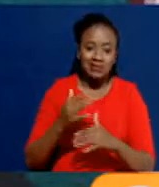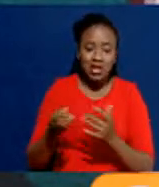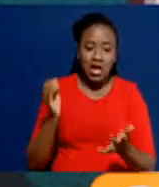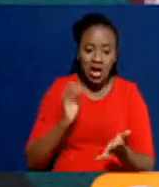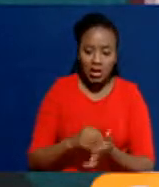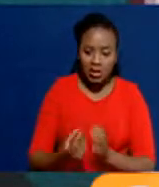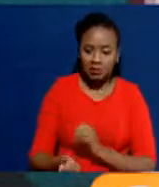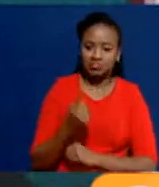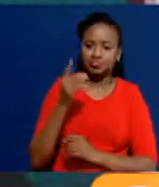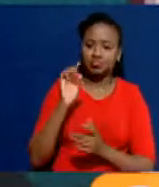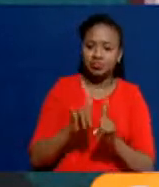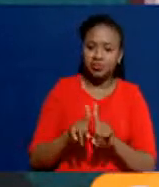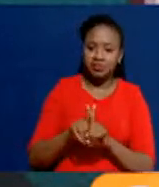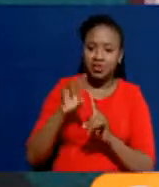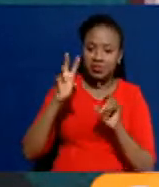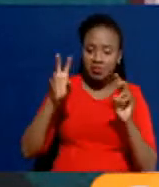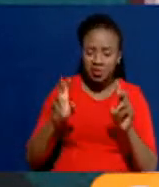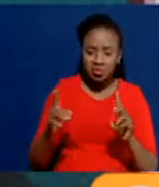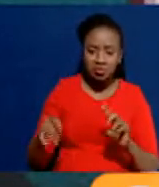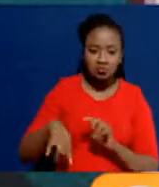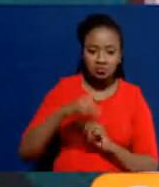again, taken to court, and